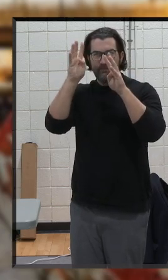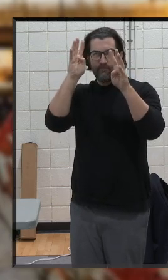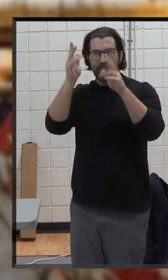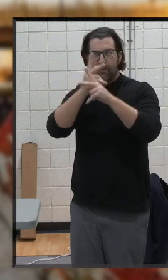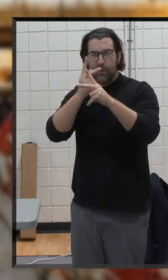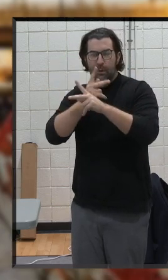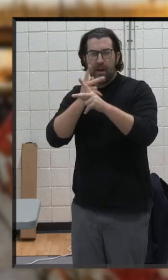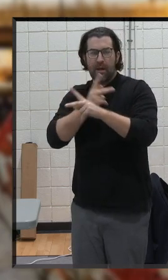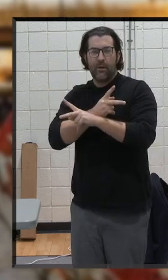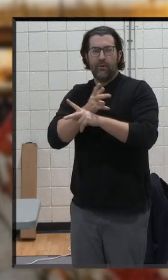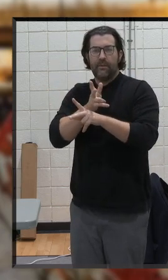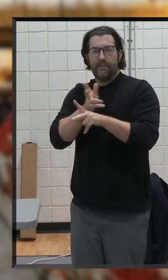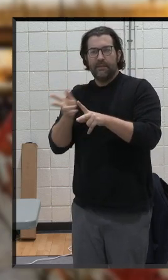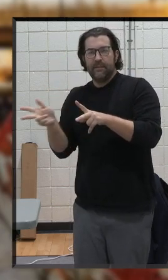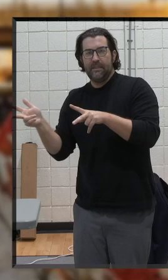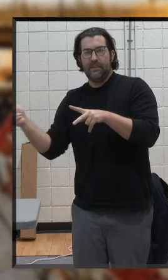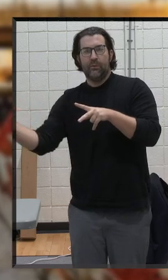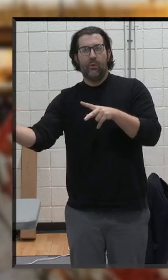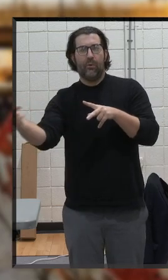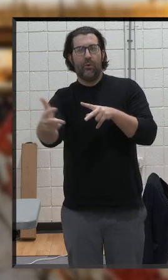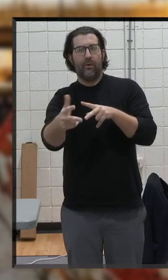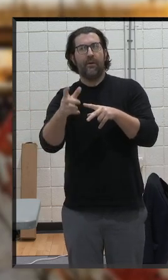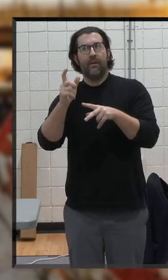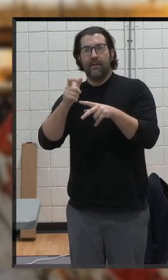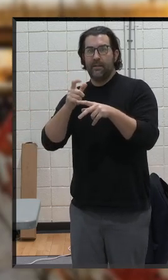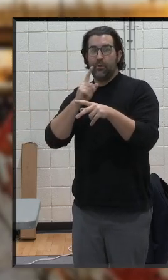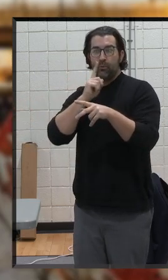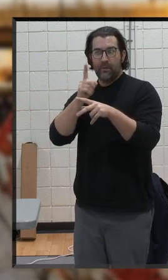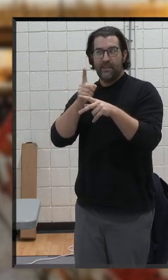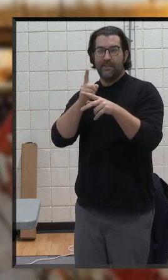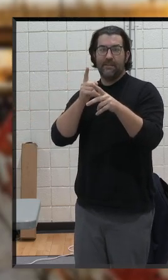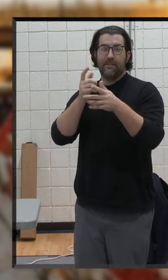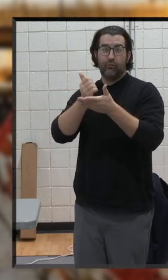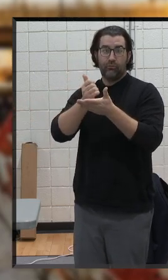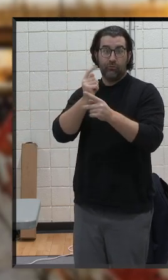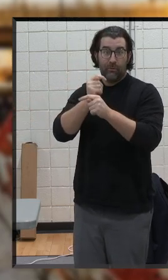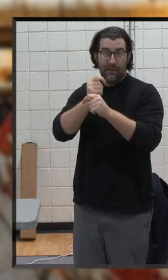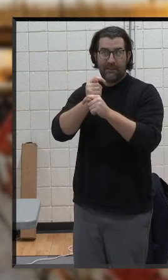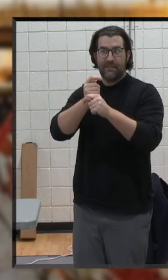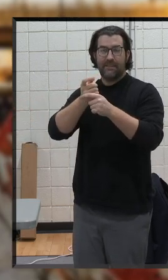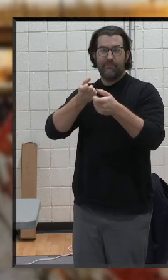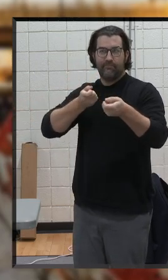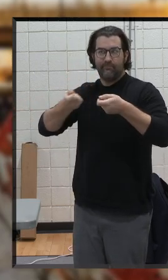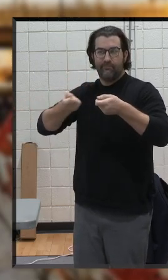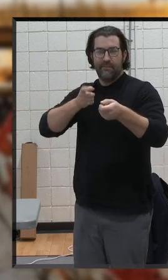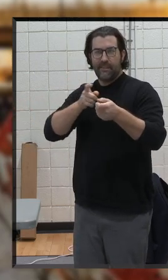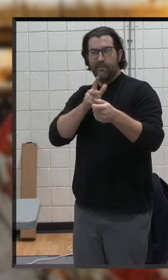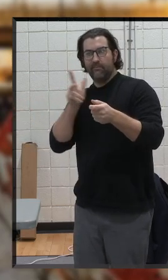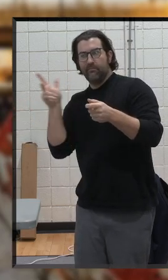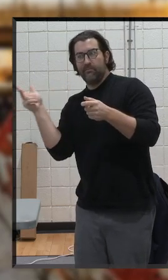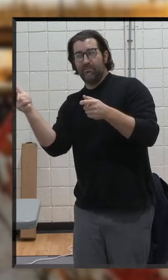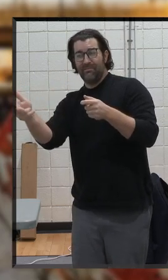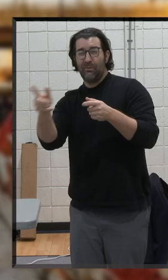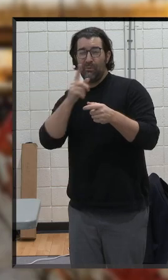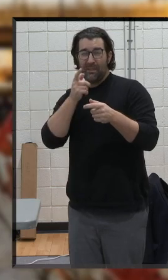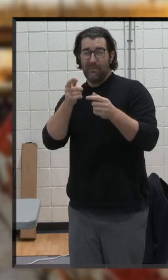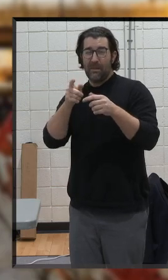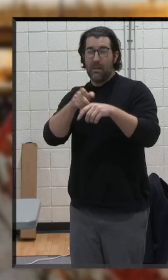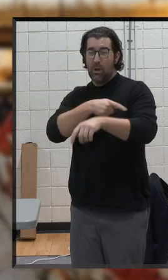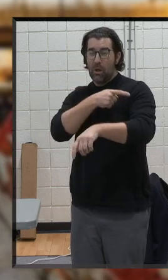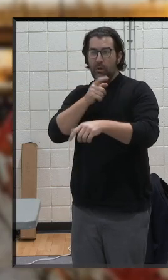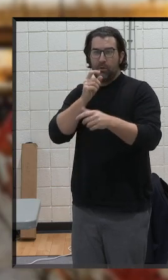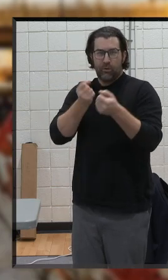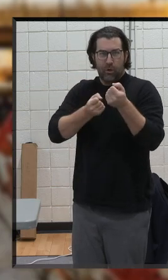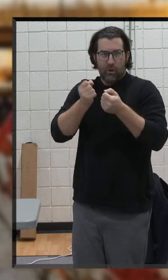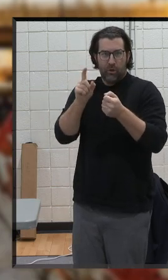the posted detour would need to be able to accommodate trucks, and so that would probably be a little longer than a local detour that just cars can